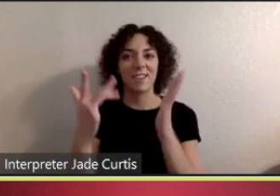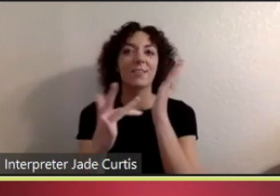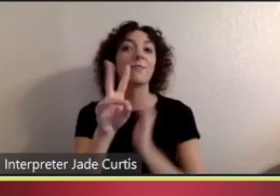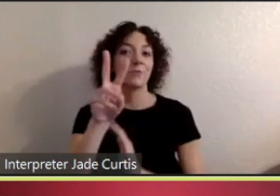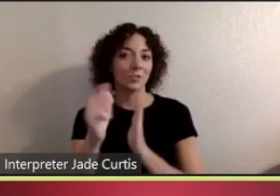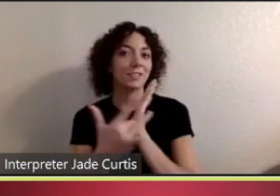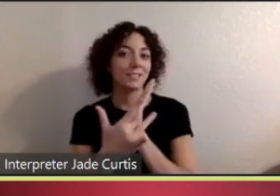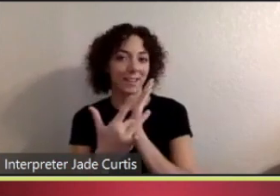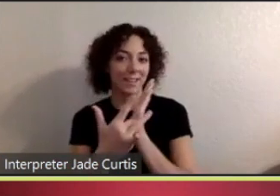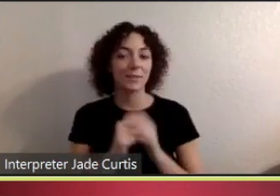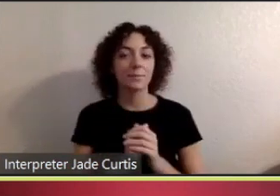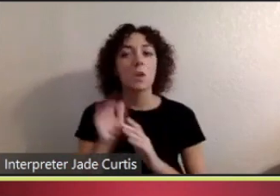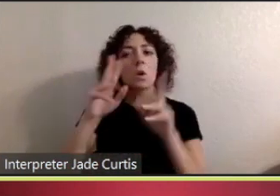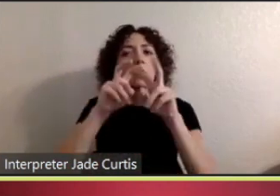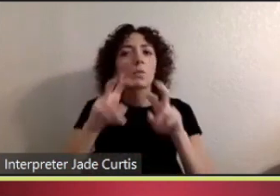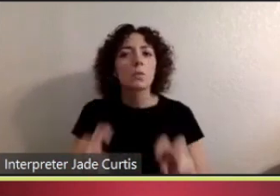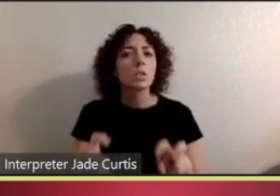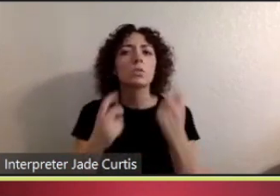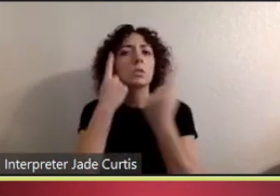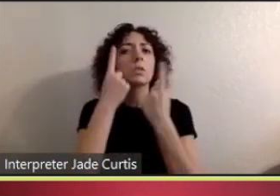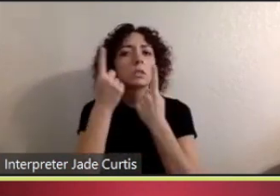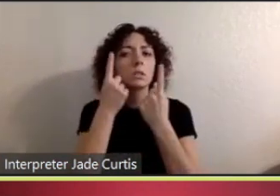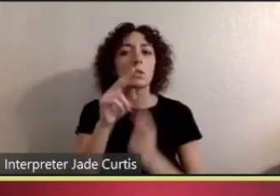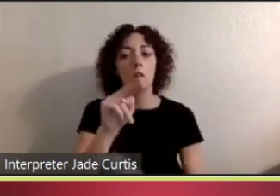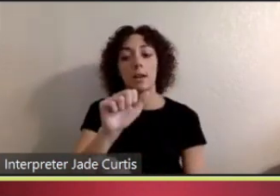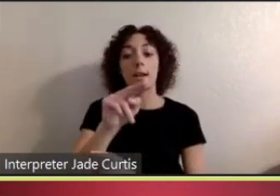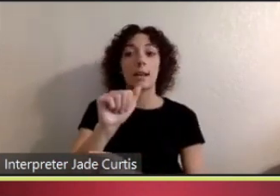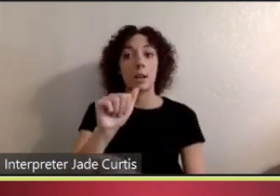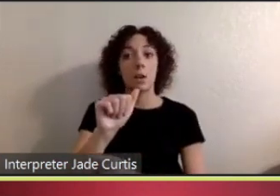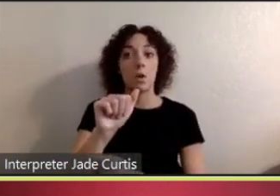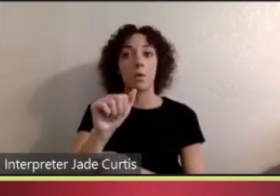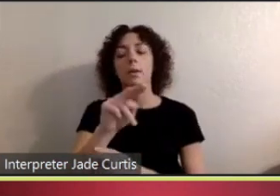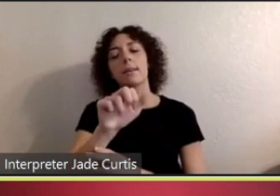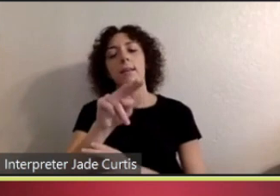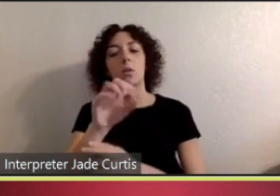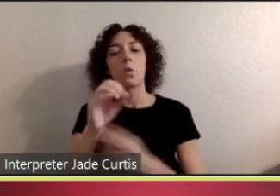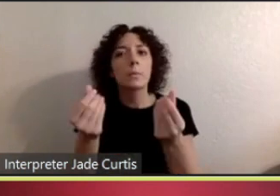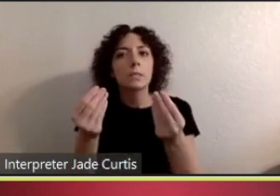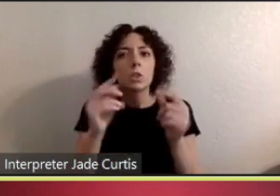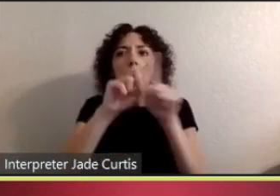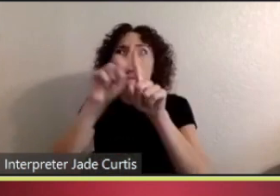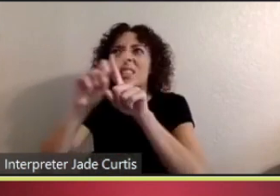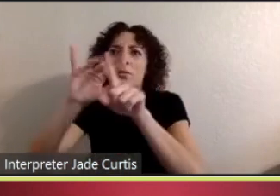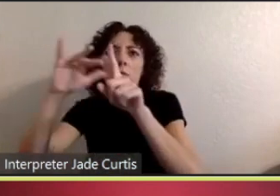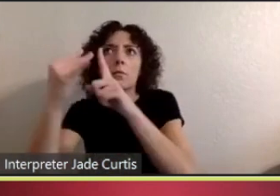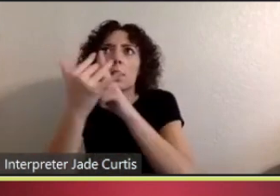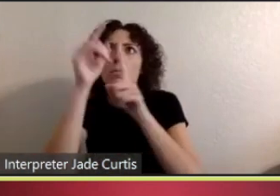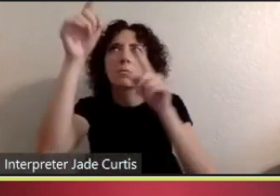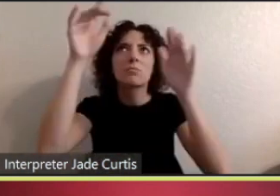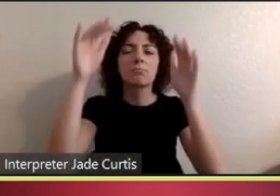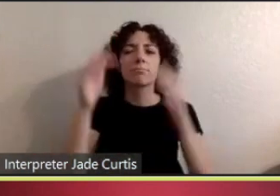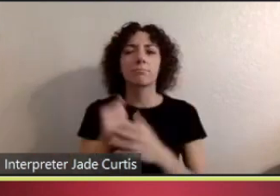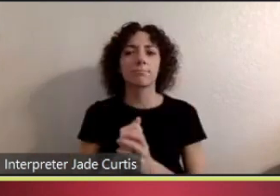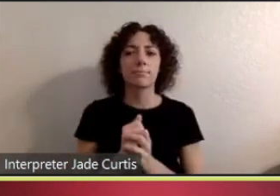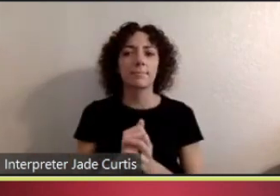Professor Marr's research considers the interactions of nanomaterials and viruses in the atmosphere. During the COVID-19 pandemic, she has been studying